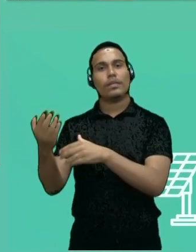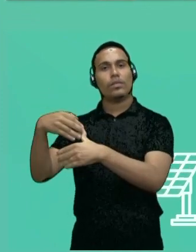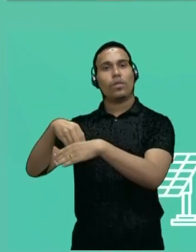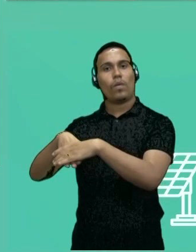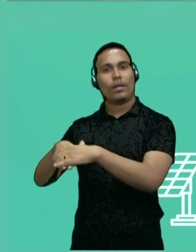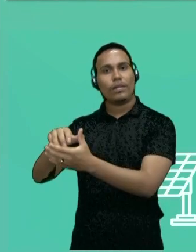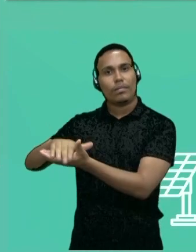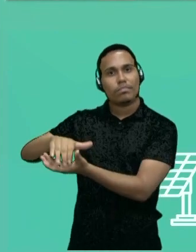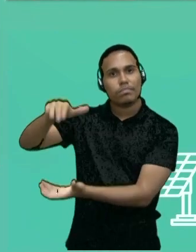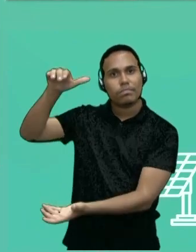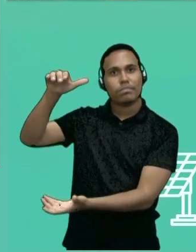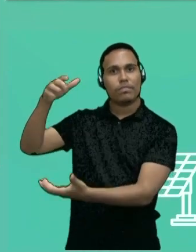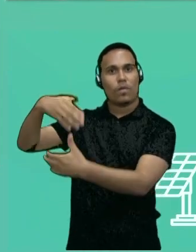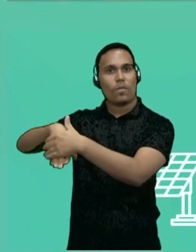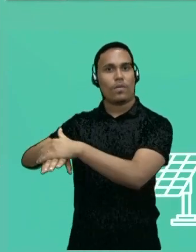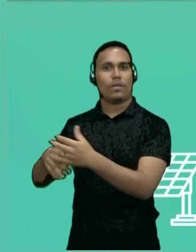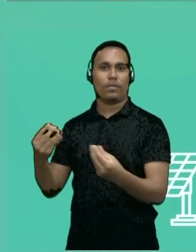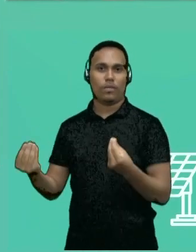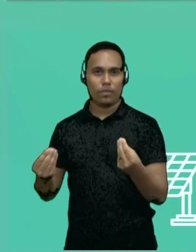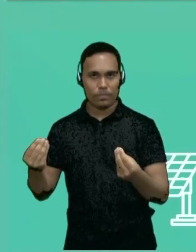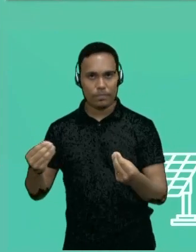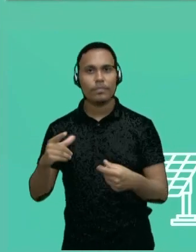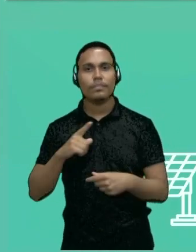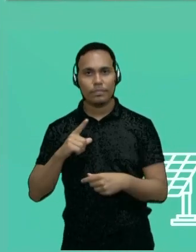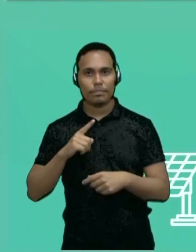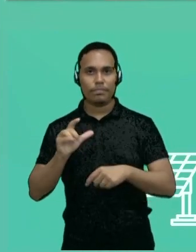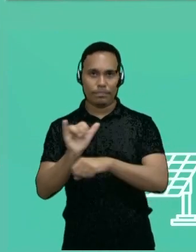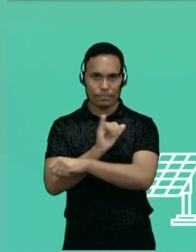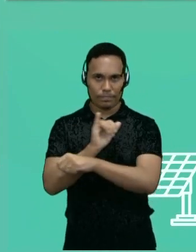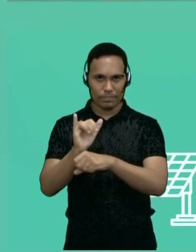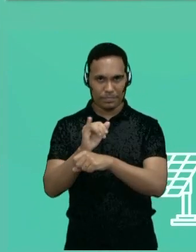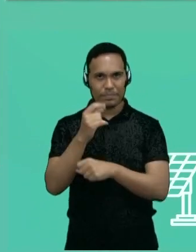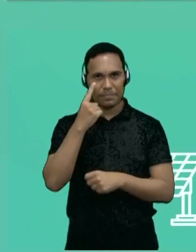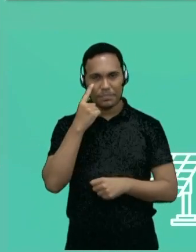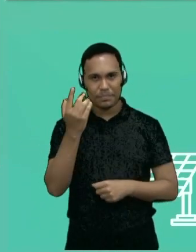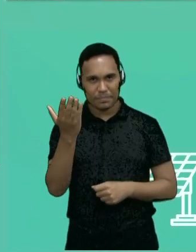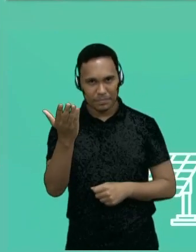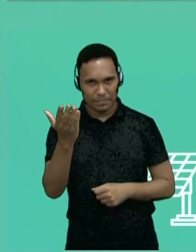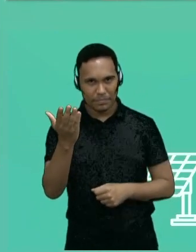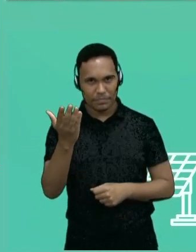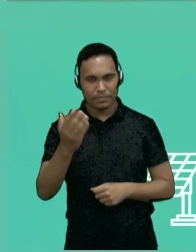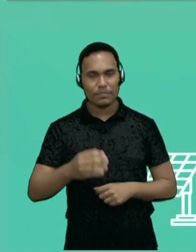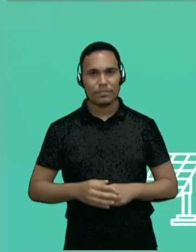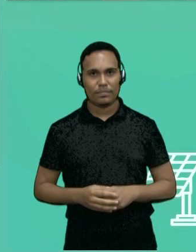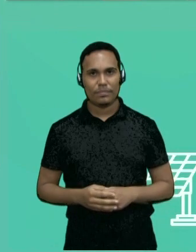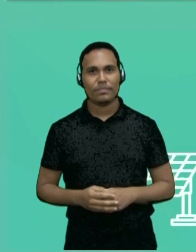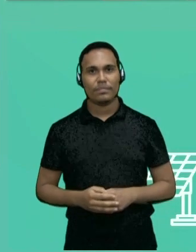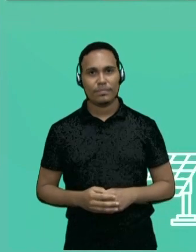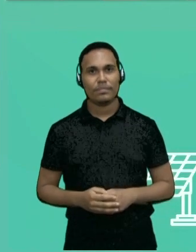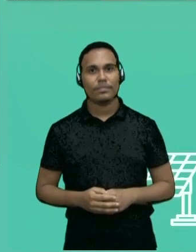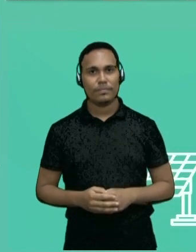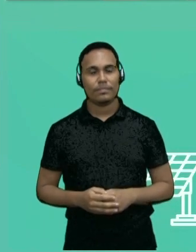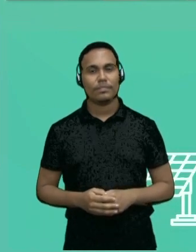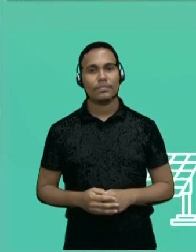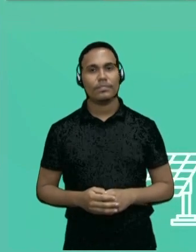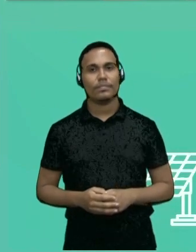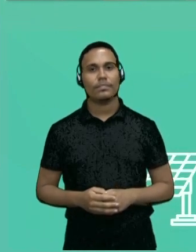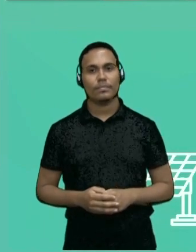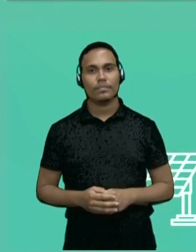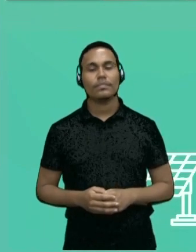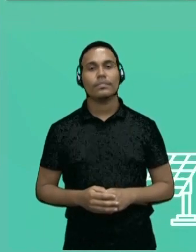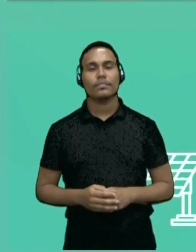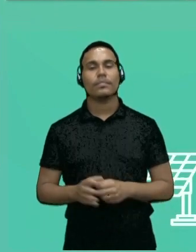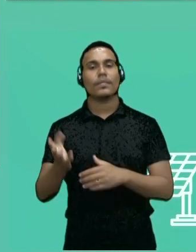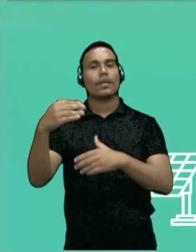Chesterfield Special Cylinders. As the name reveals, they provide overground storage, and also Luxfer gas cylinders. We also have the likes of H2Go, which is an